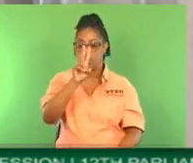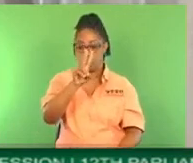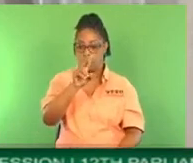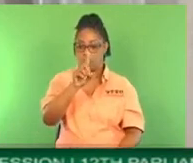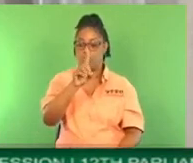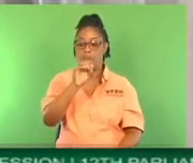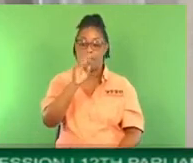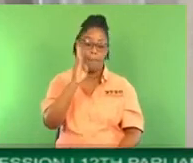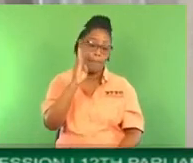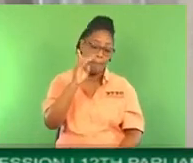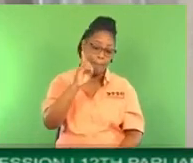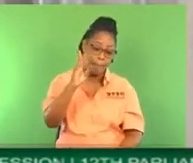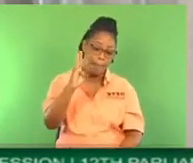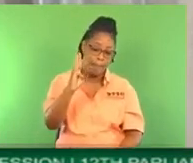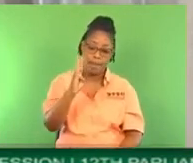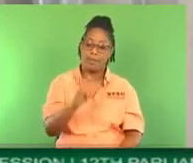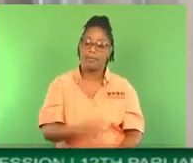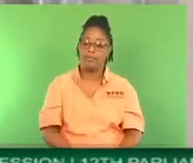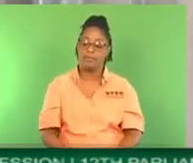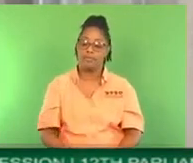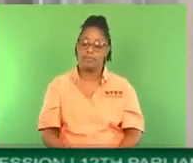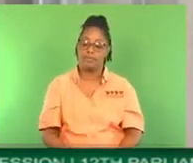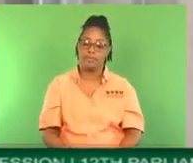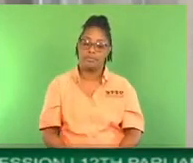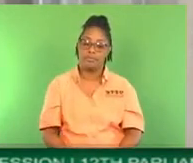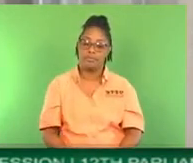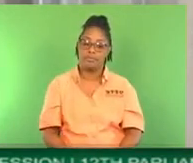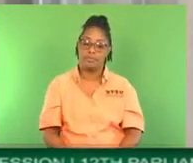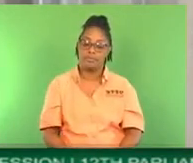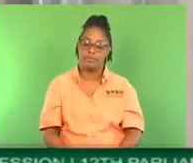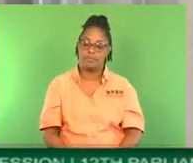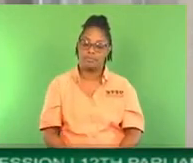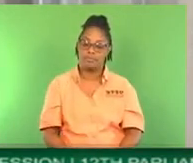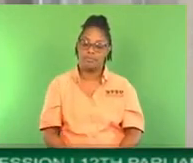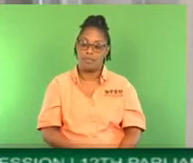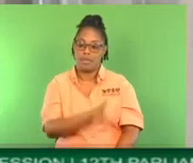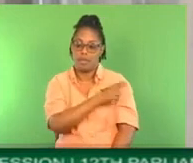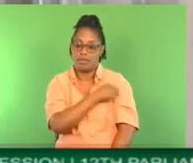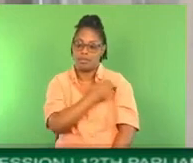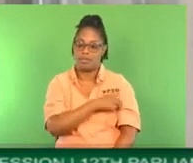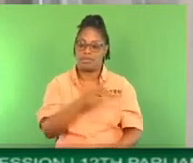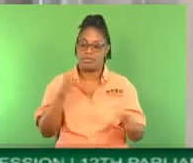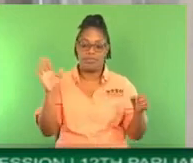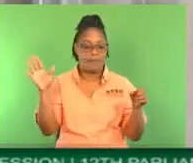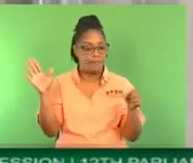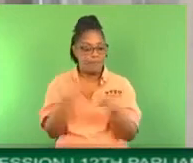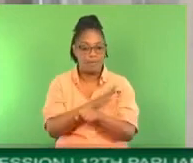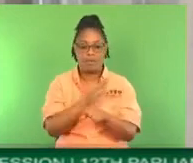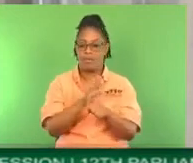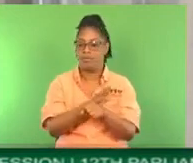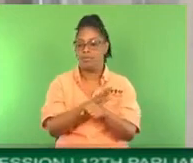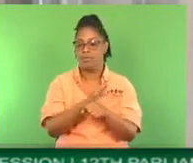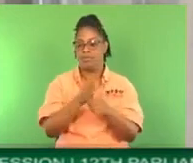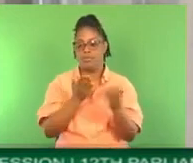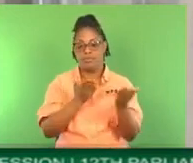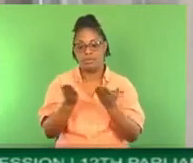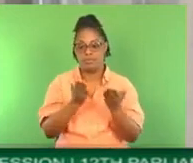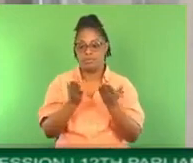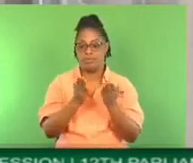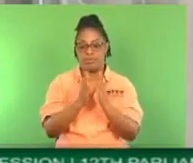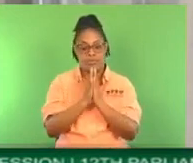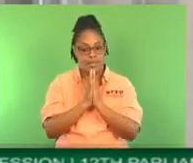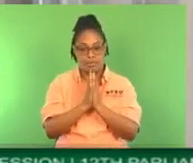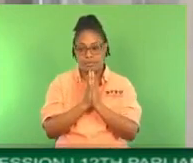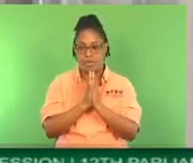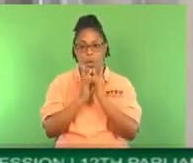colleague said about Toko Sangre Grande. The hospital will have a full range of services, and I pray and hope that it will be